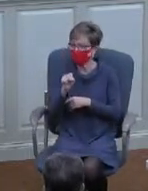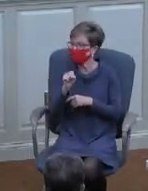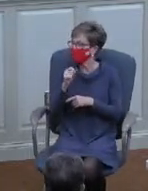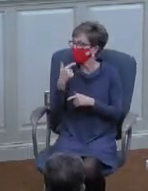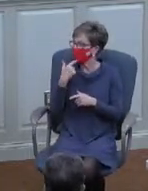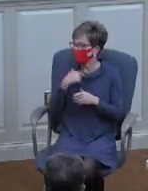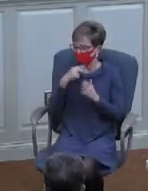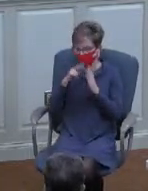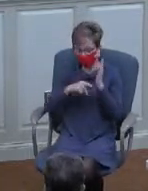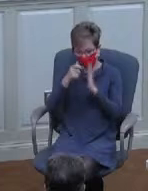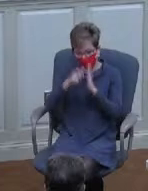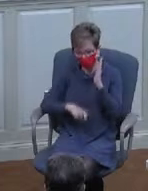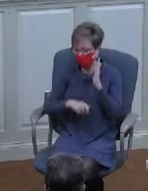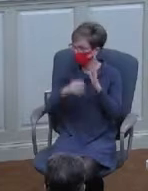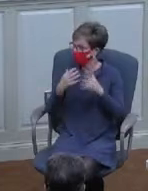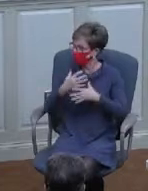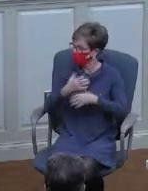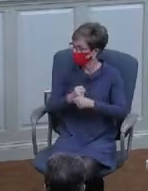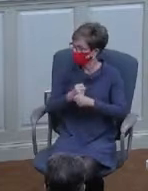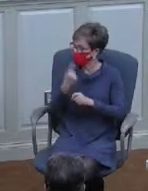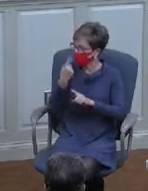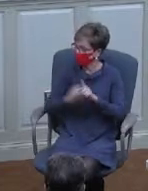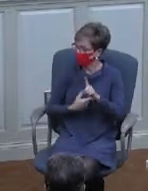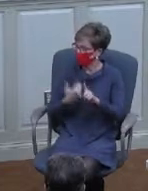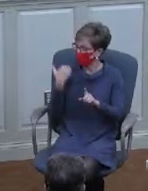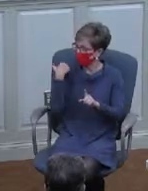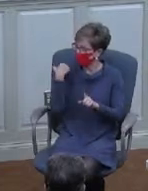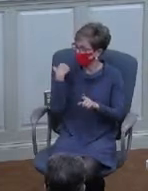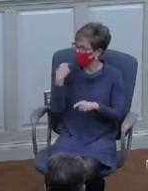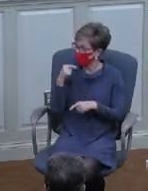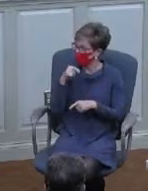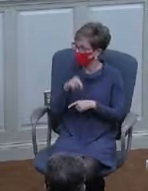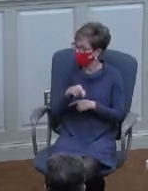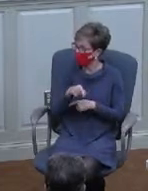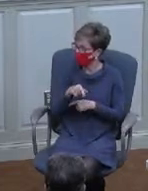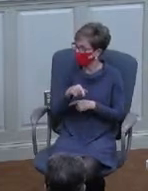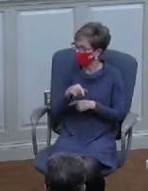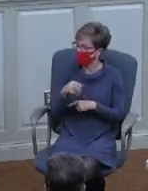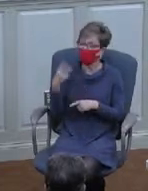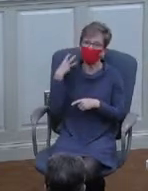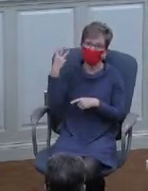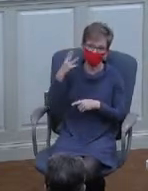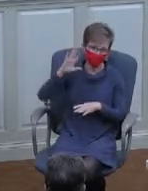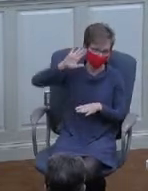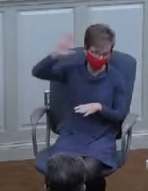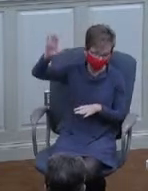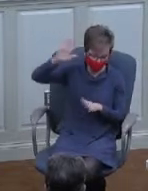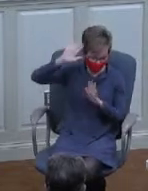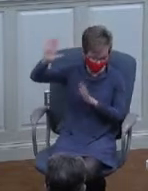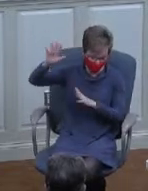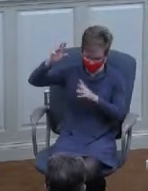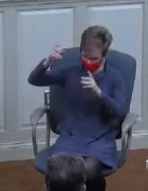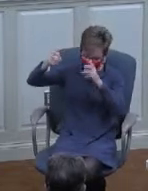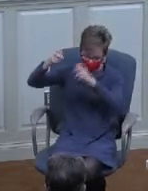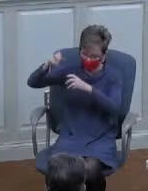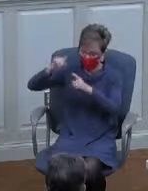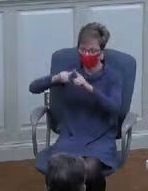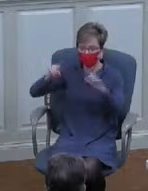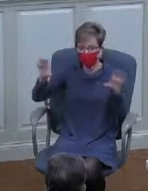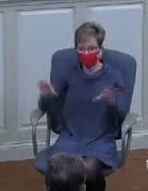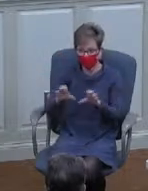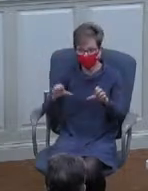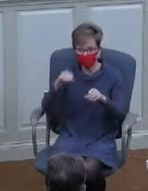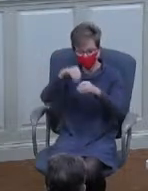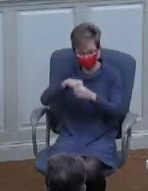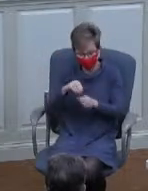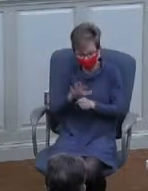that article, which is maybe a month ago, was that, Washington's Washington. The action is in your local government.